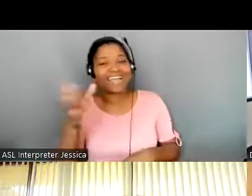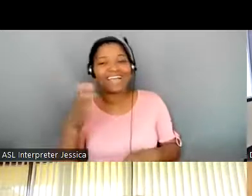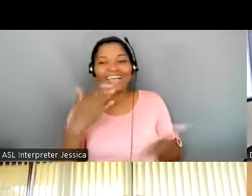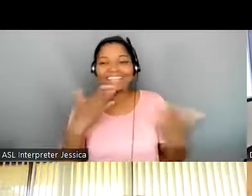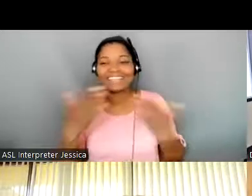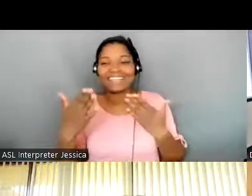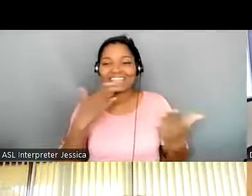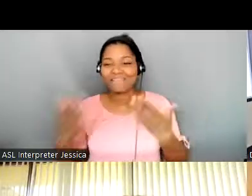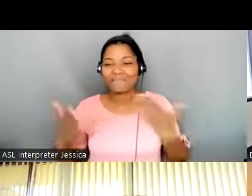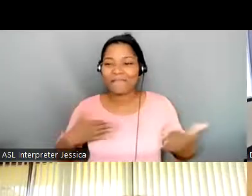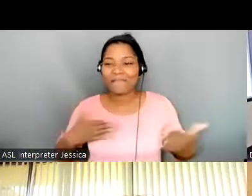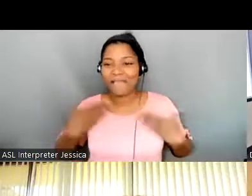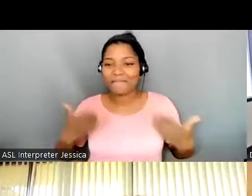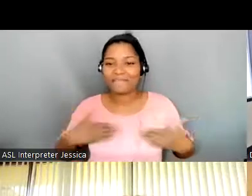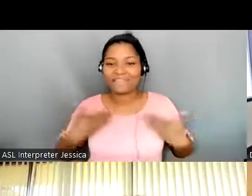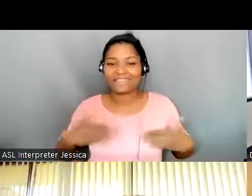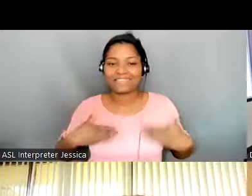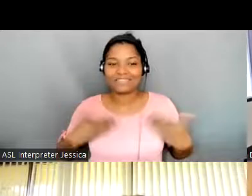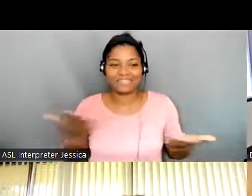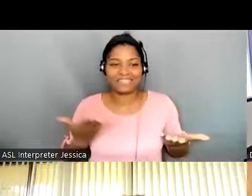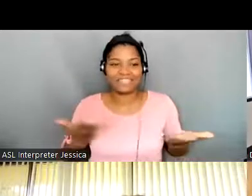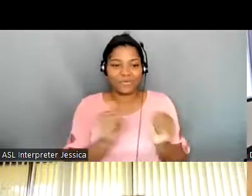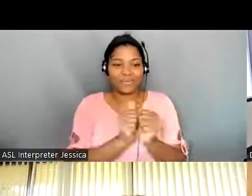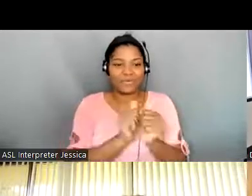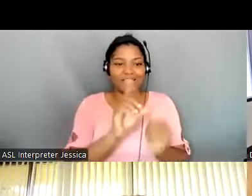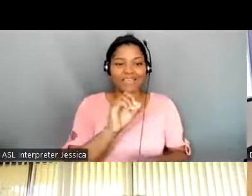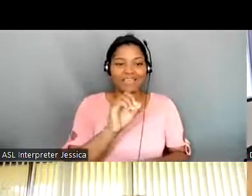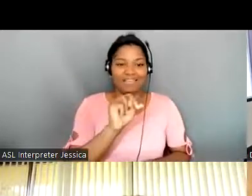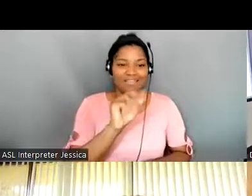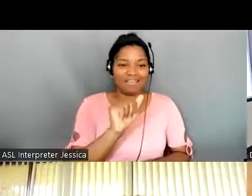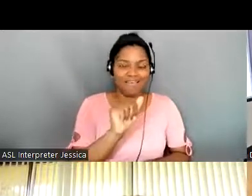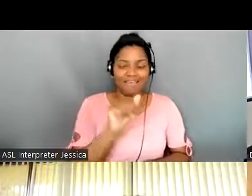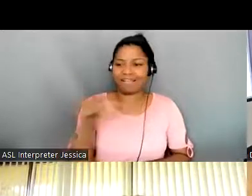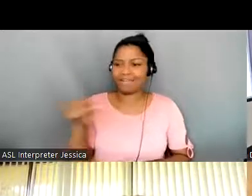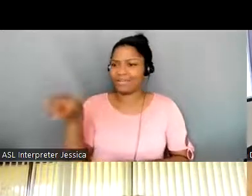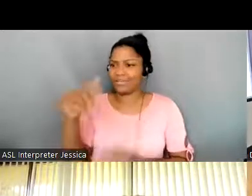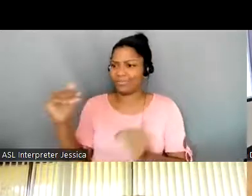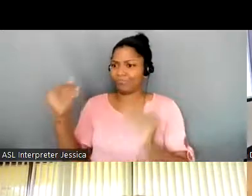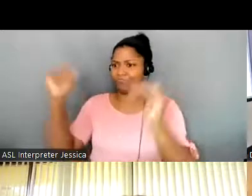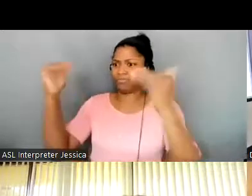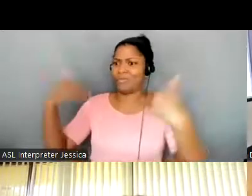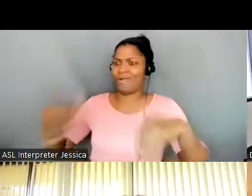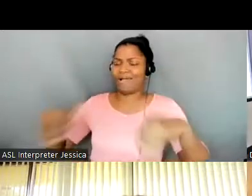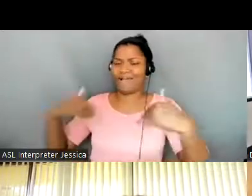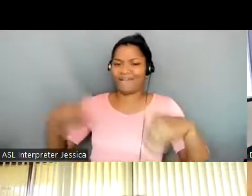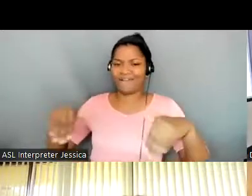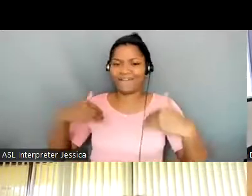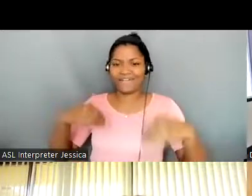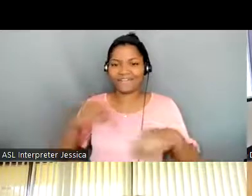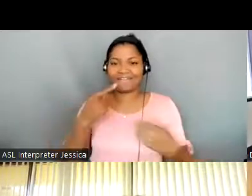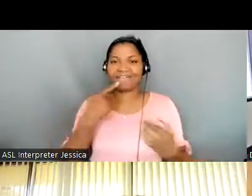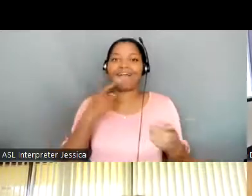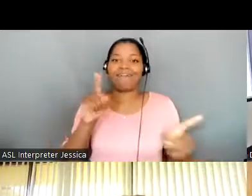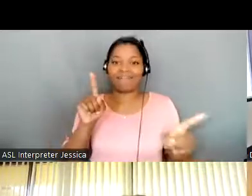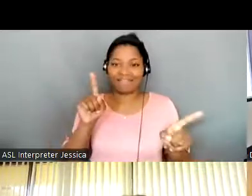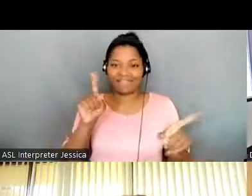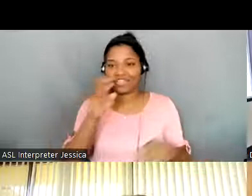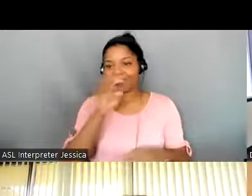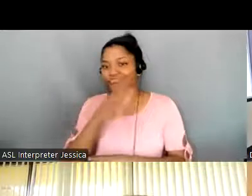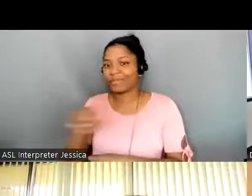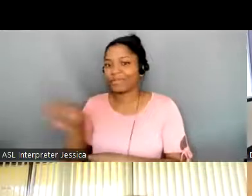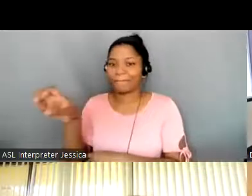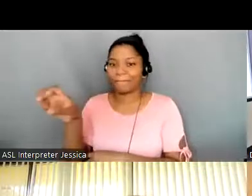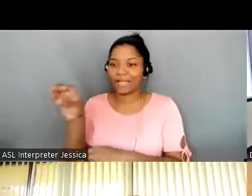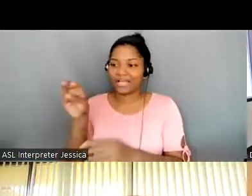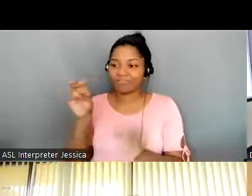always glad to be in a session with Donna and these esteemed colleagues. And I remember fondly that trip to Jenks and the chance to watch the